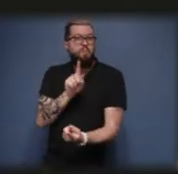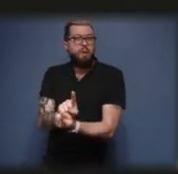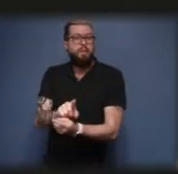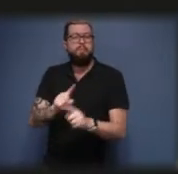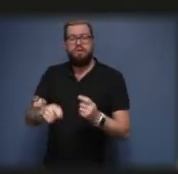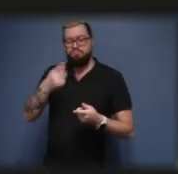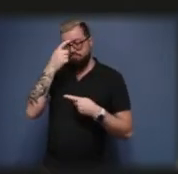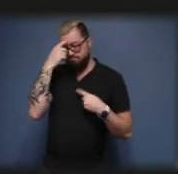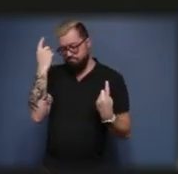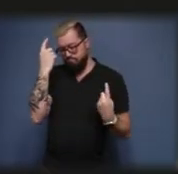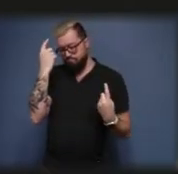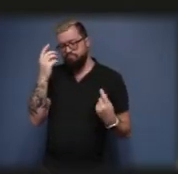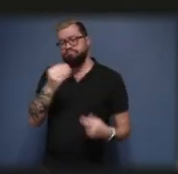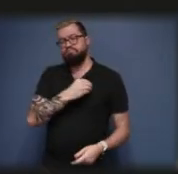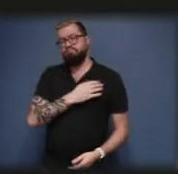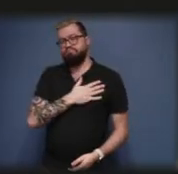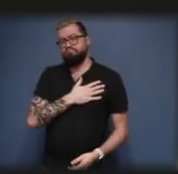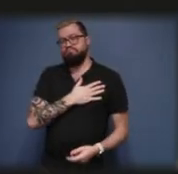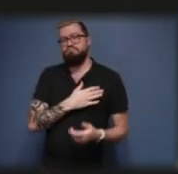never forget you.